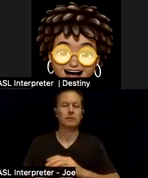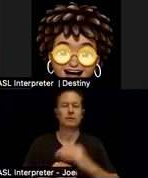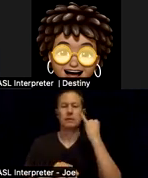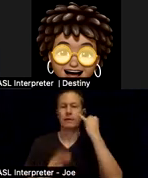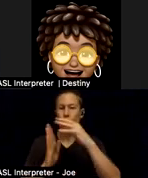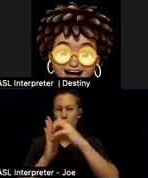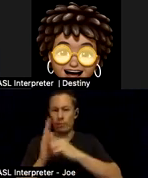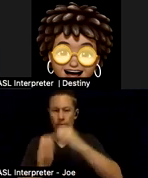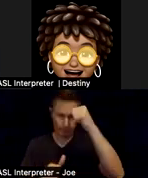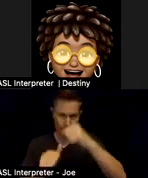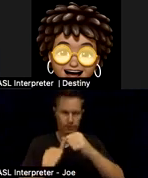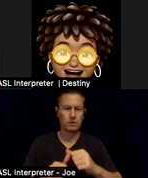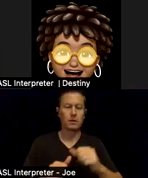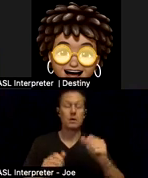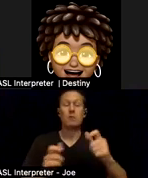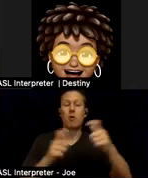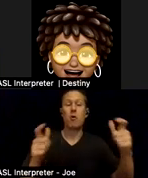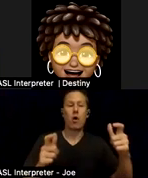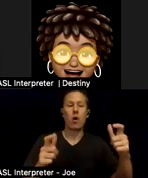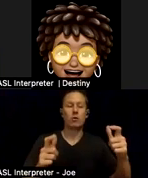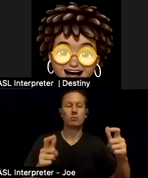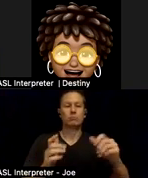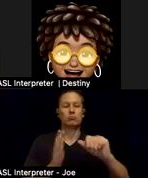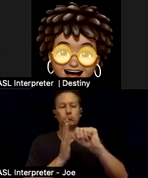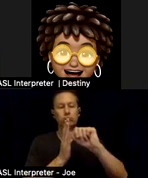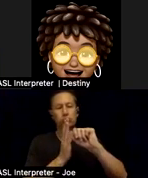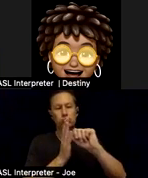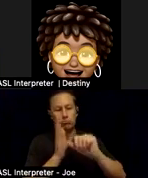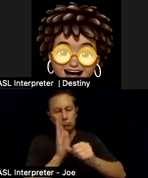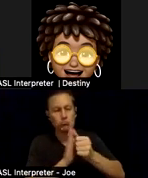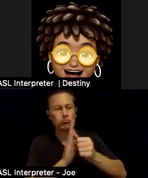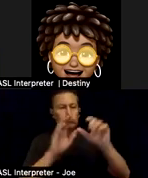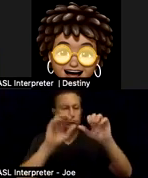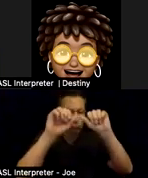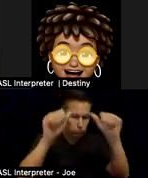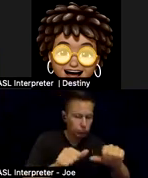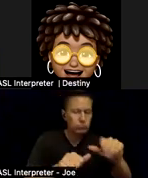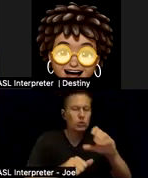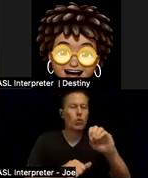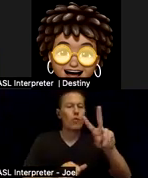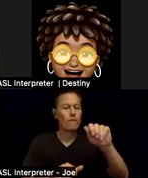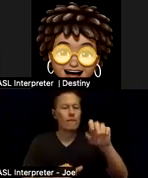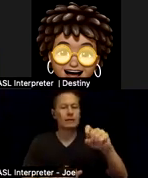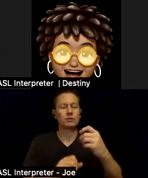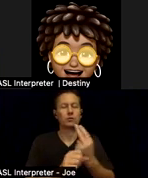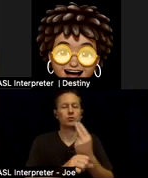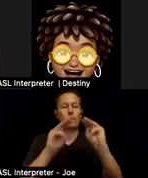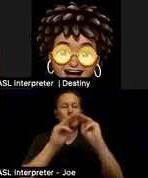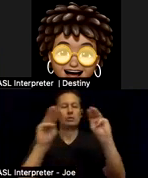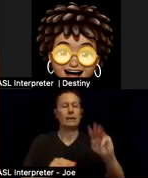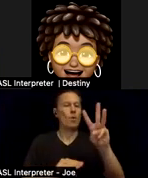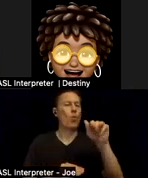those vases or any kind of statues, it's really important that you use something with a stronger hold, and that is the museum wax.